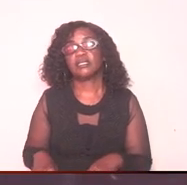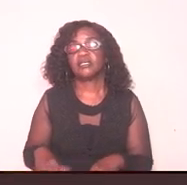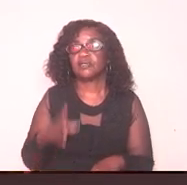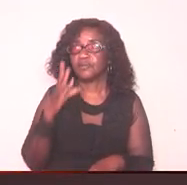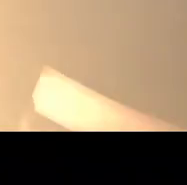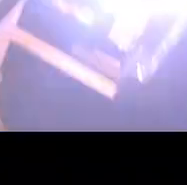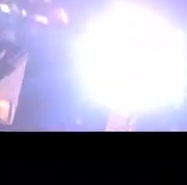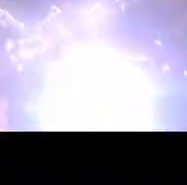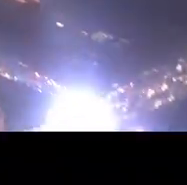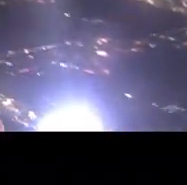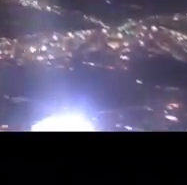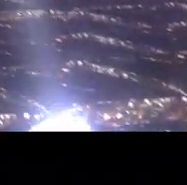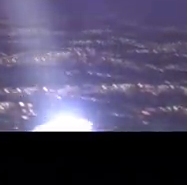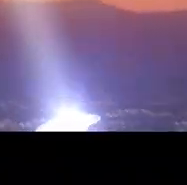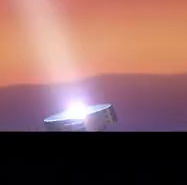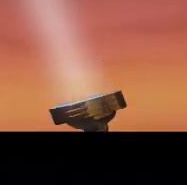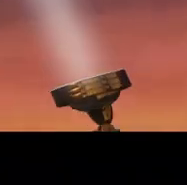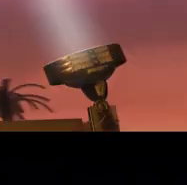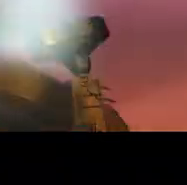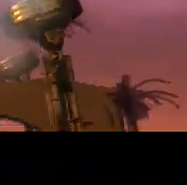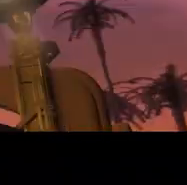debate. Closing whip.